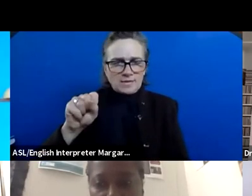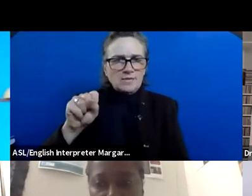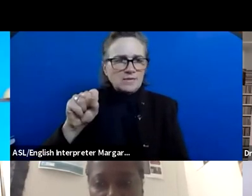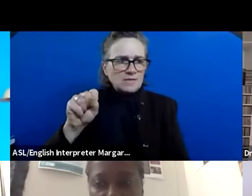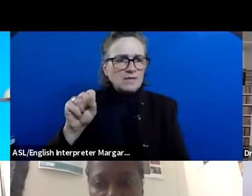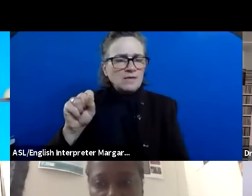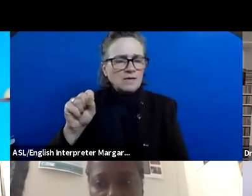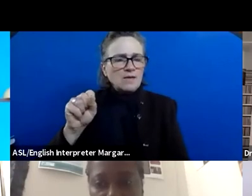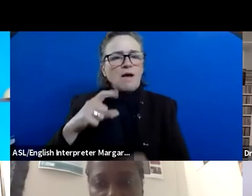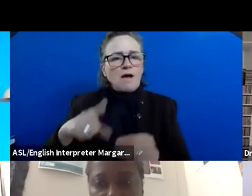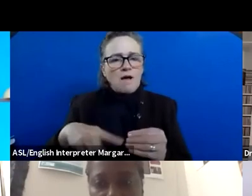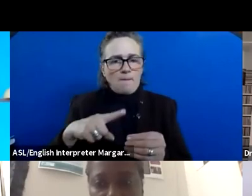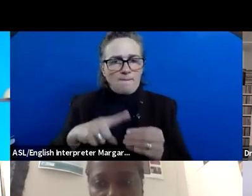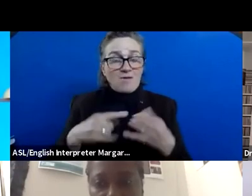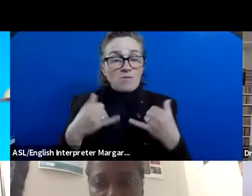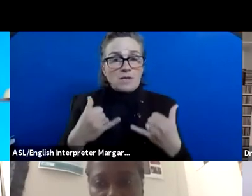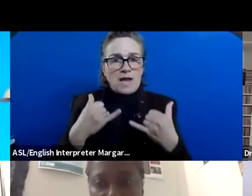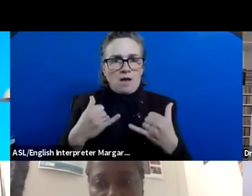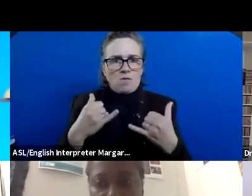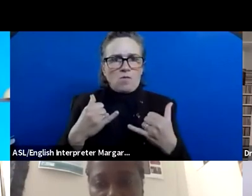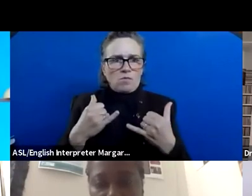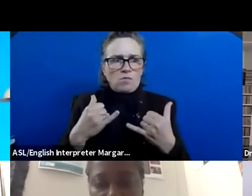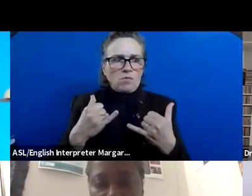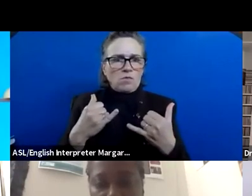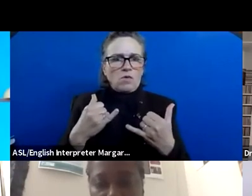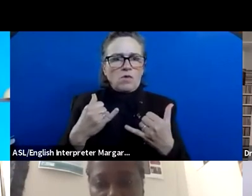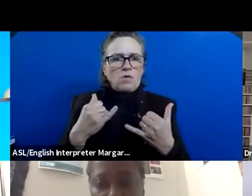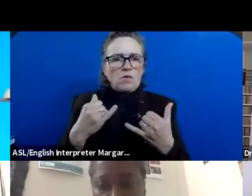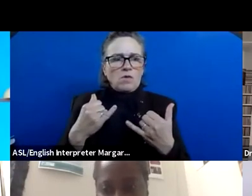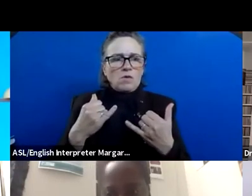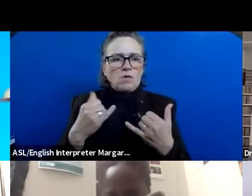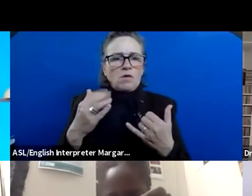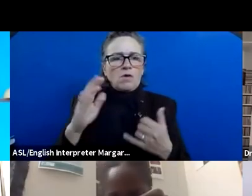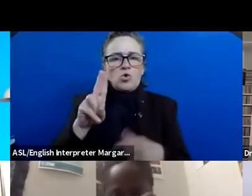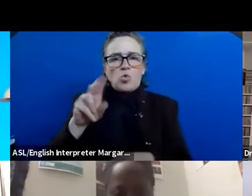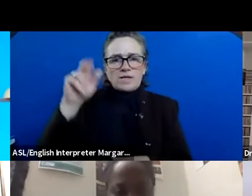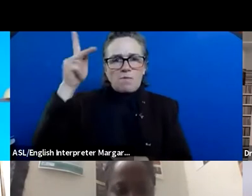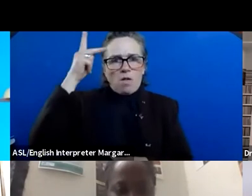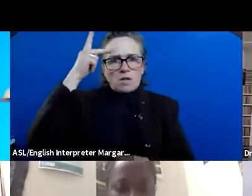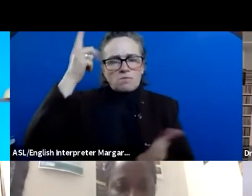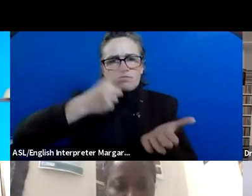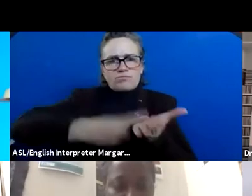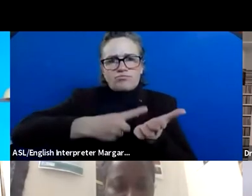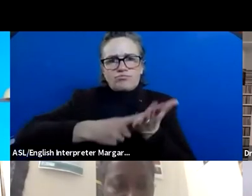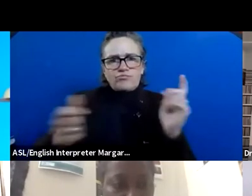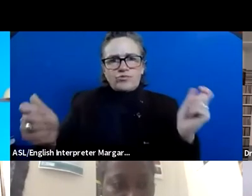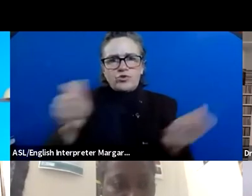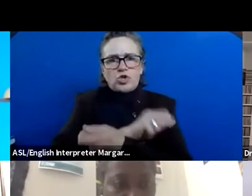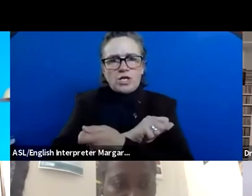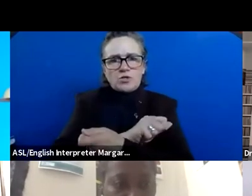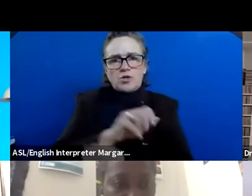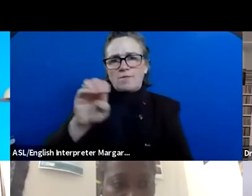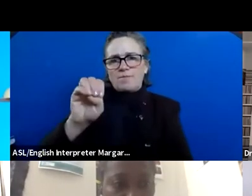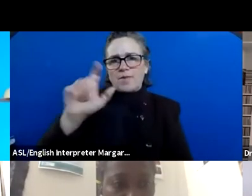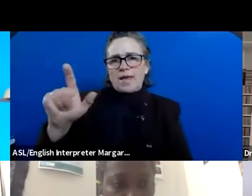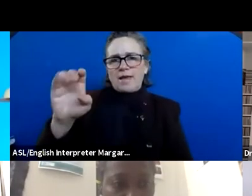views on the turn to interest in change through electoral politics. There's been an urgency to fight the forces